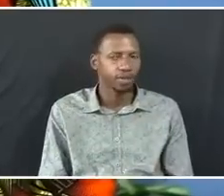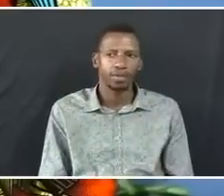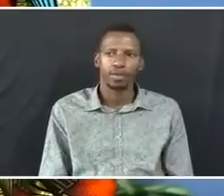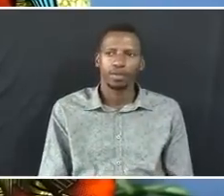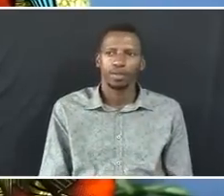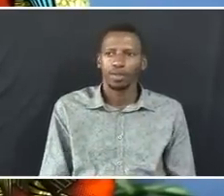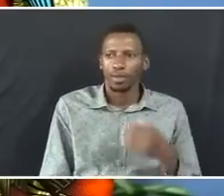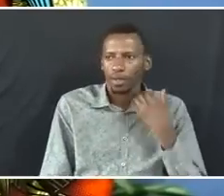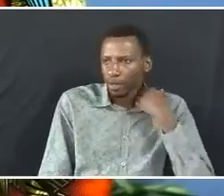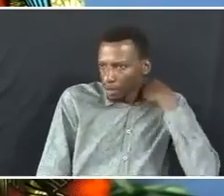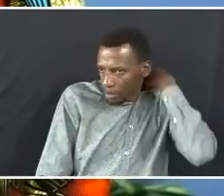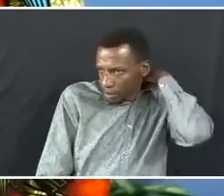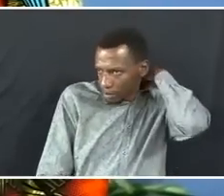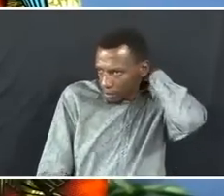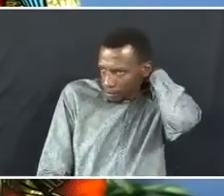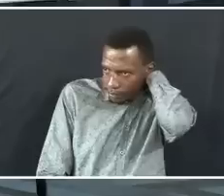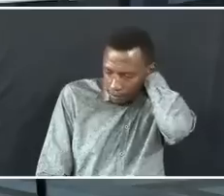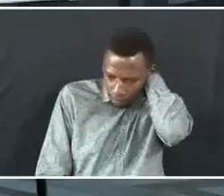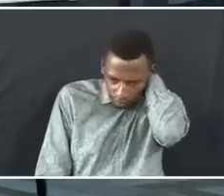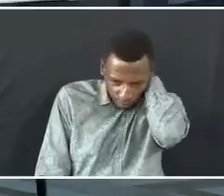Yes.